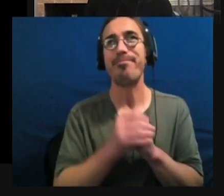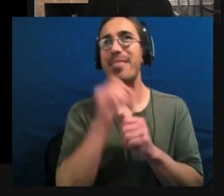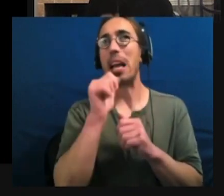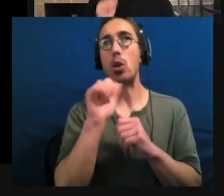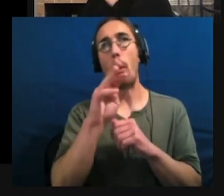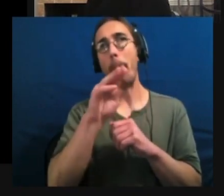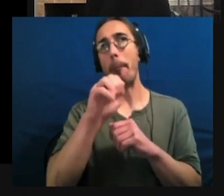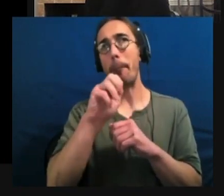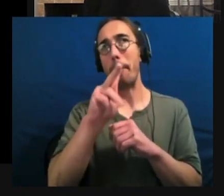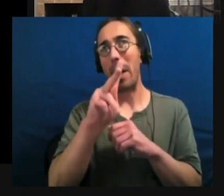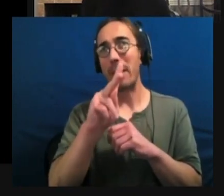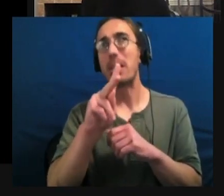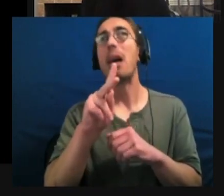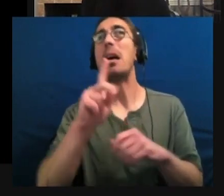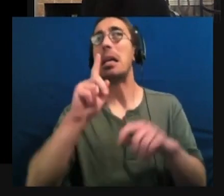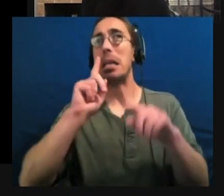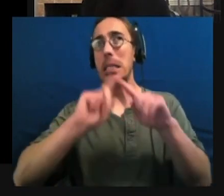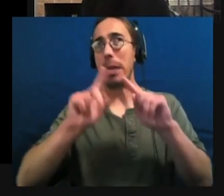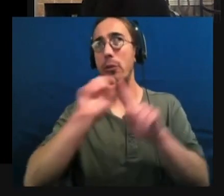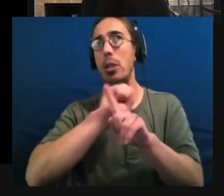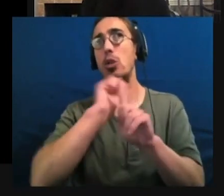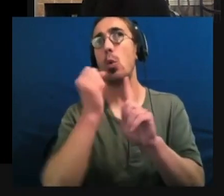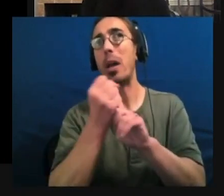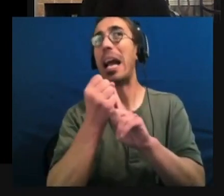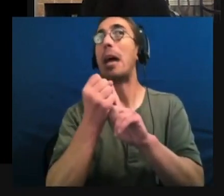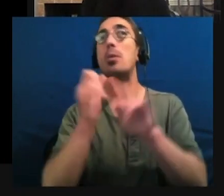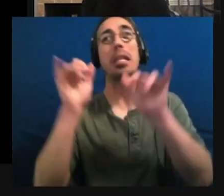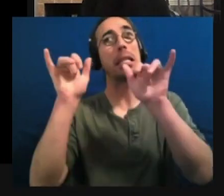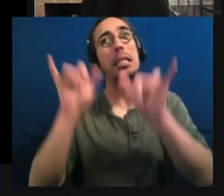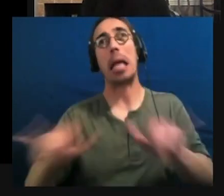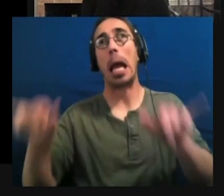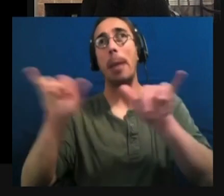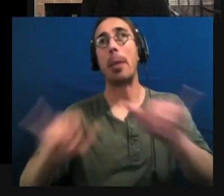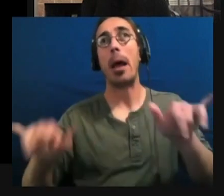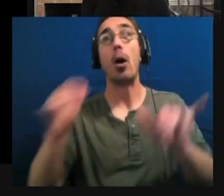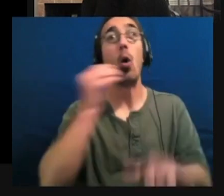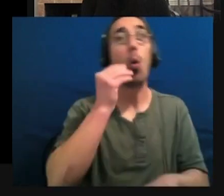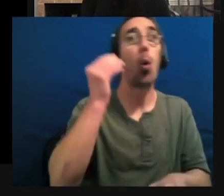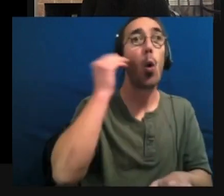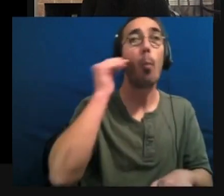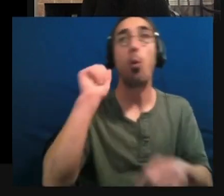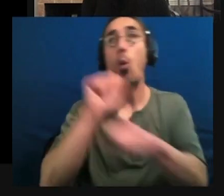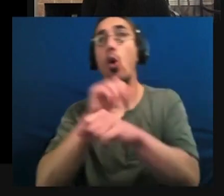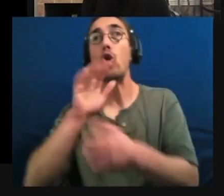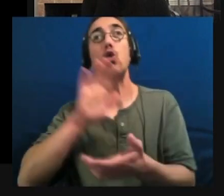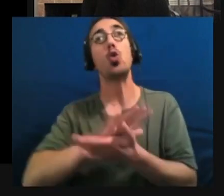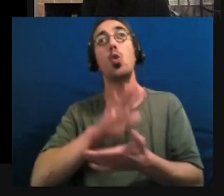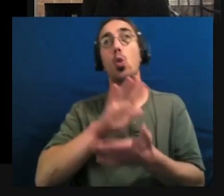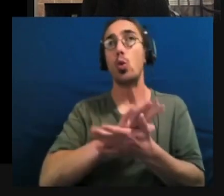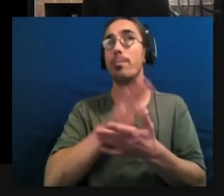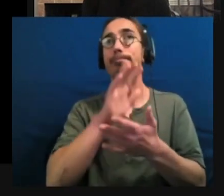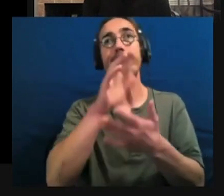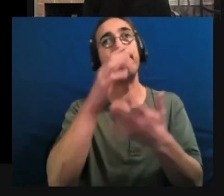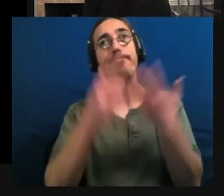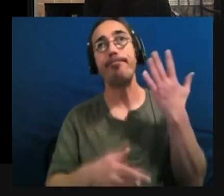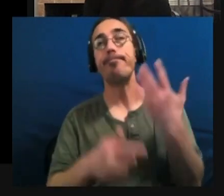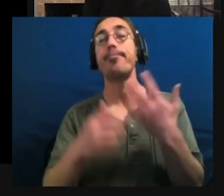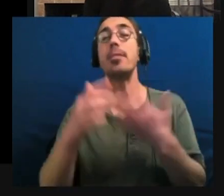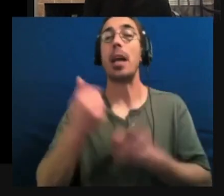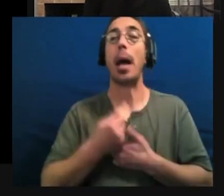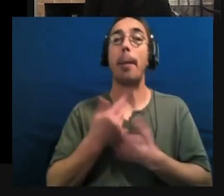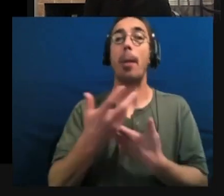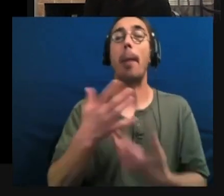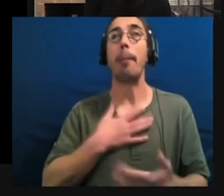different situations. I masked the same everywhere, even at home. I numbed myself to all emotions because I can't spot